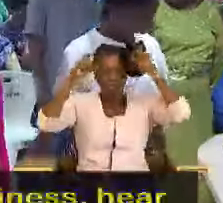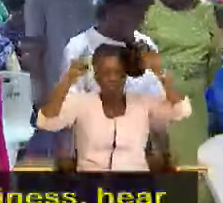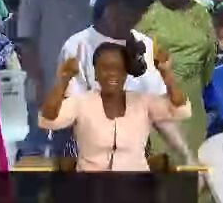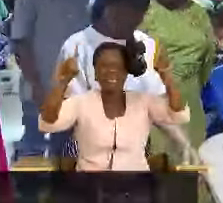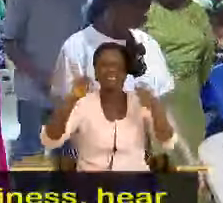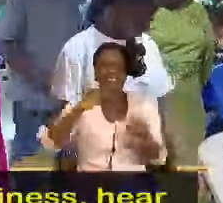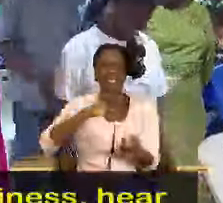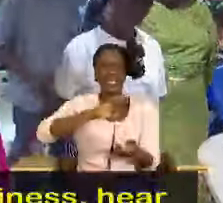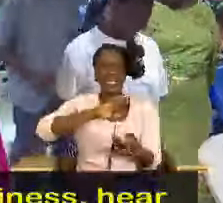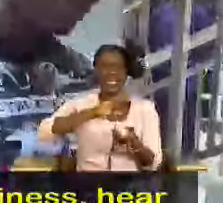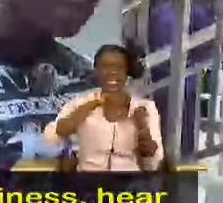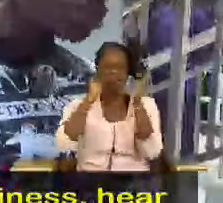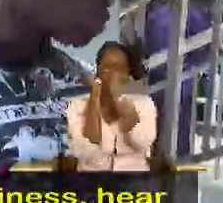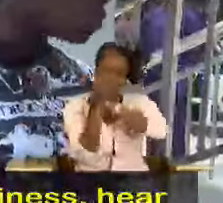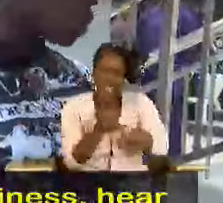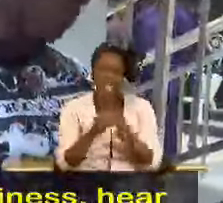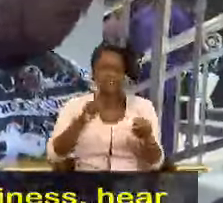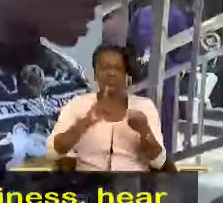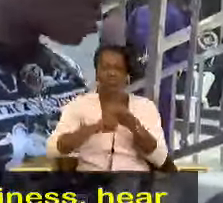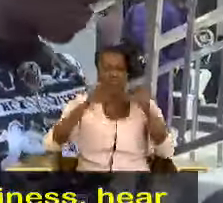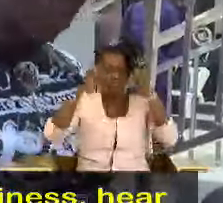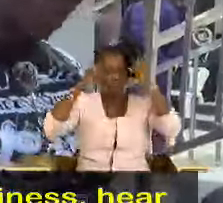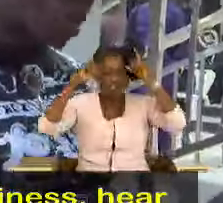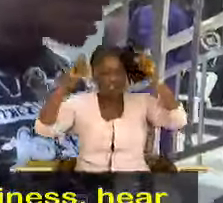comeand them comeand them comeand them